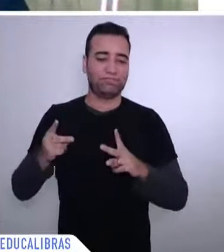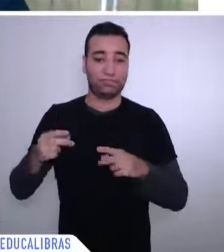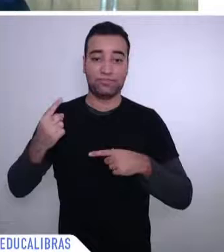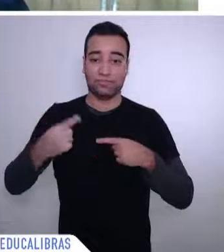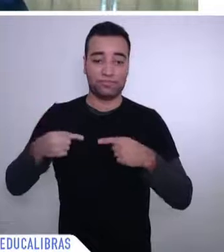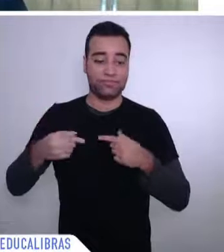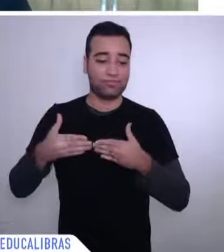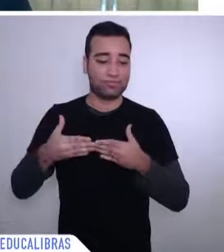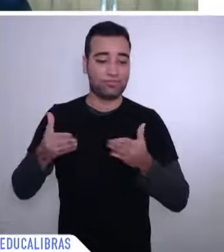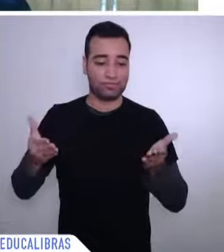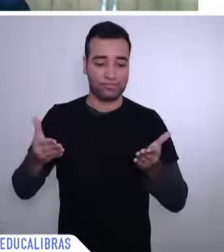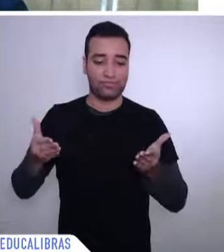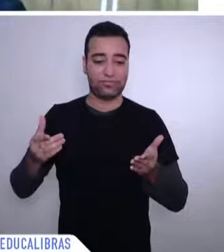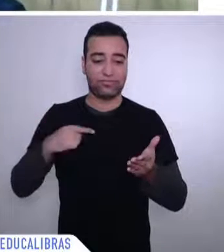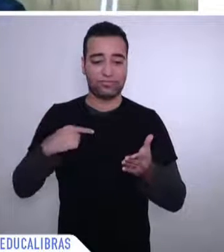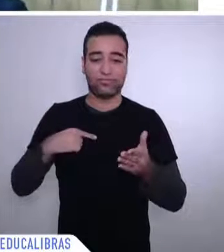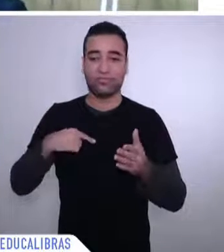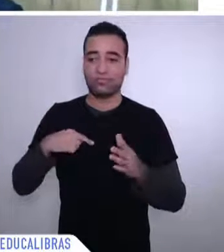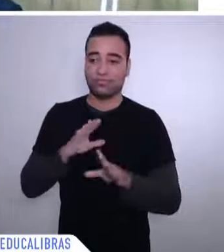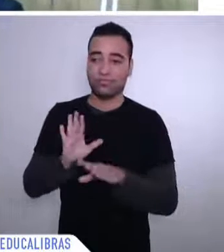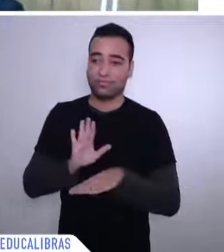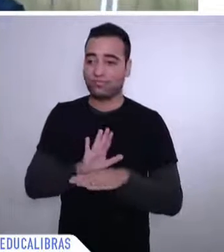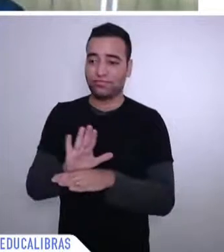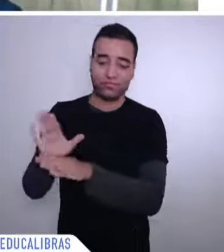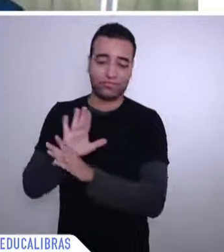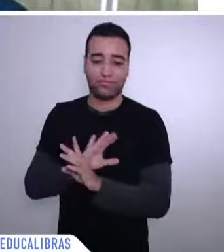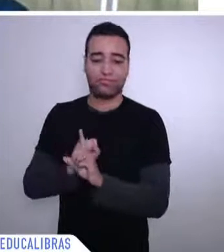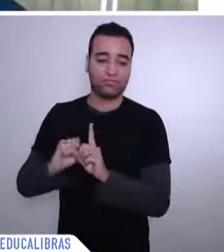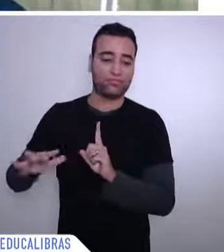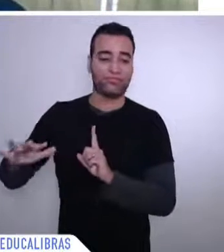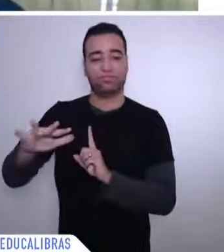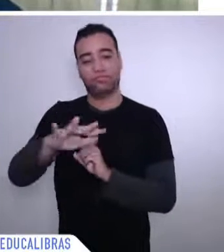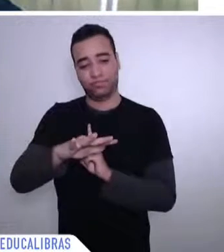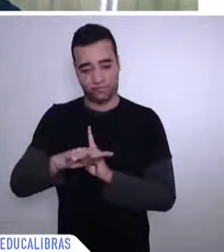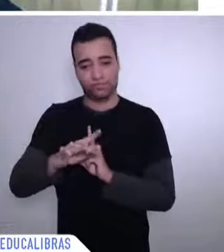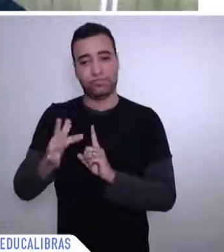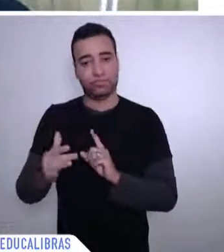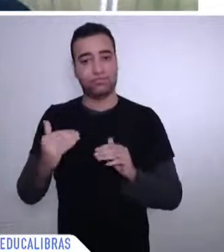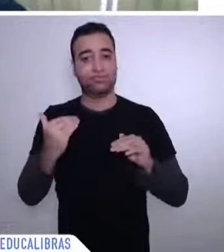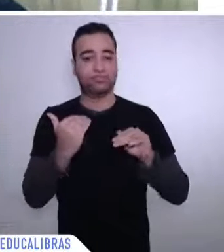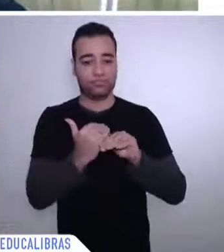salaries permanently. These are things that have to be